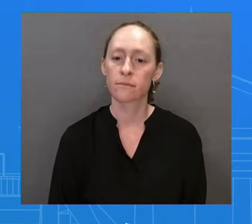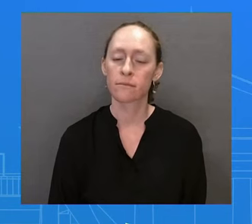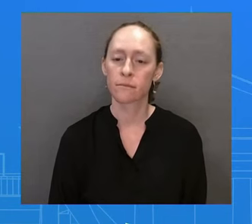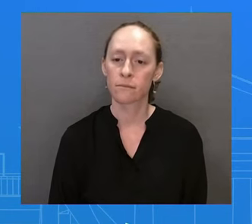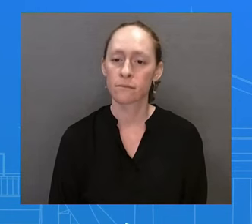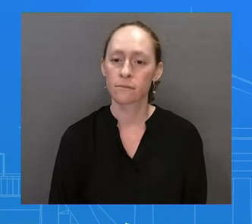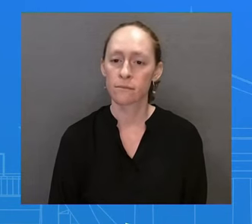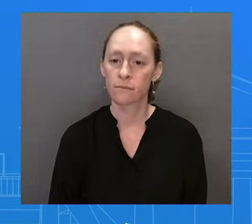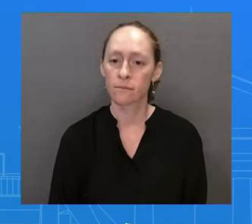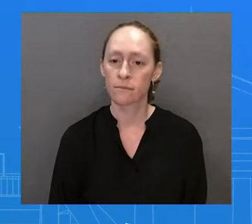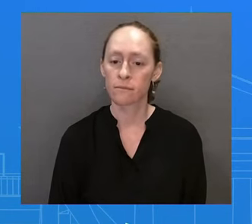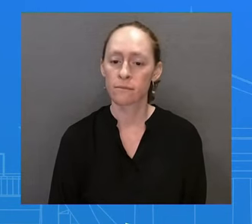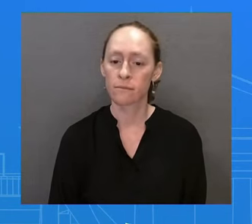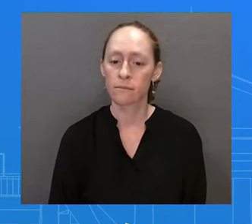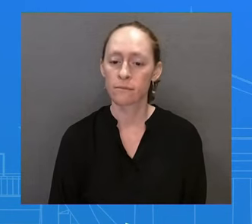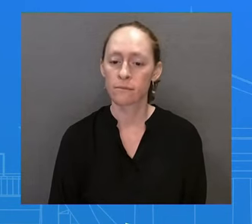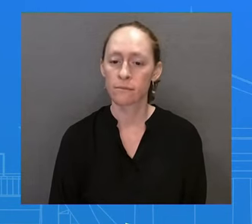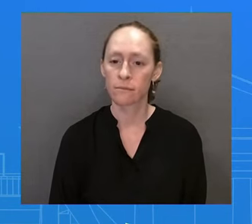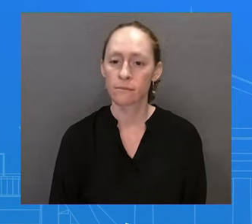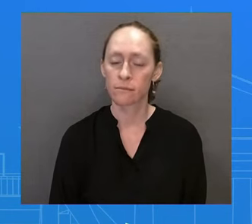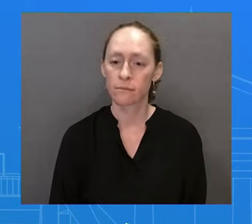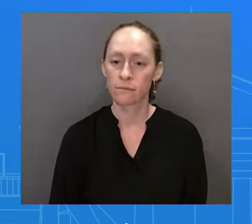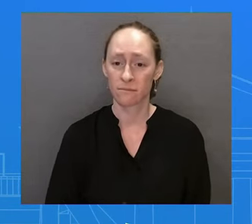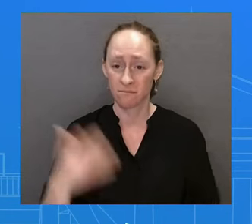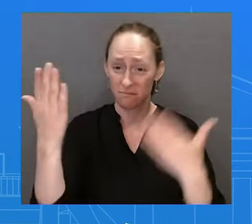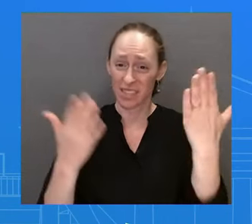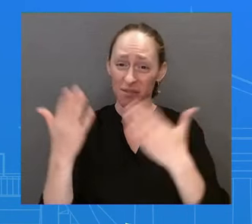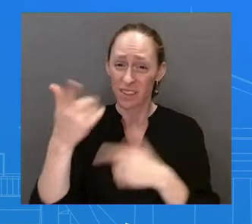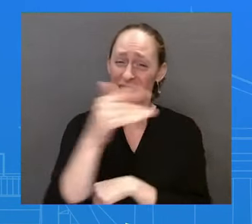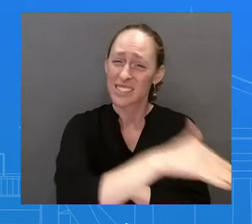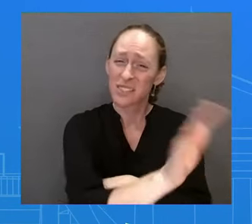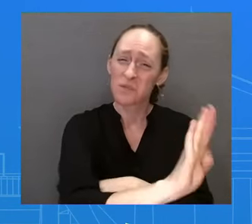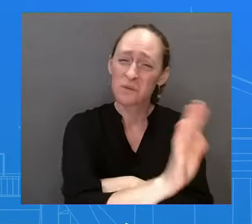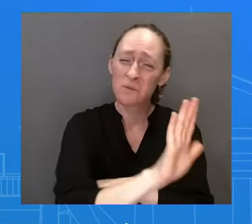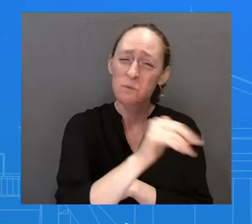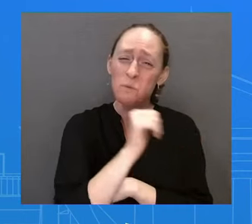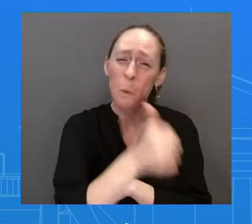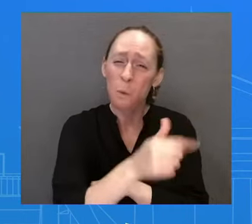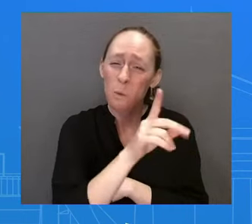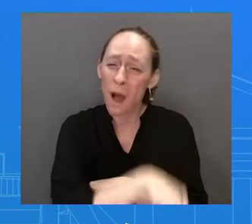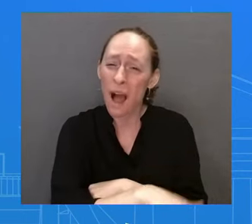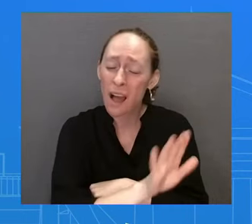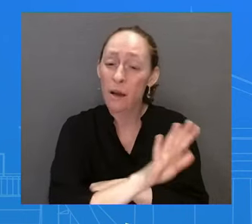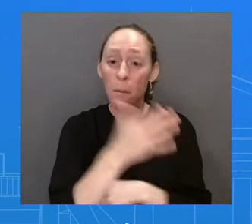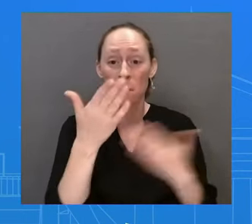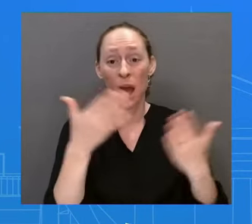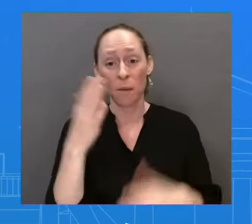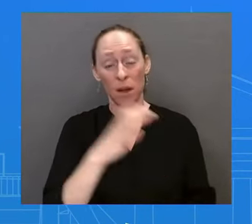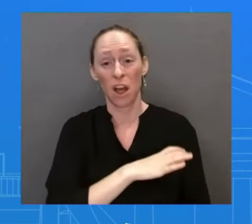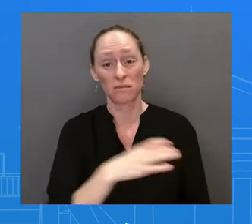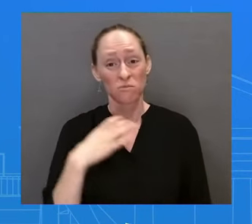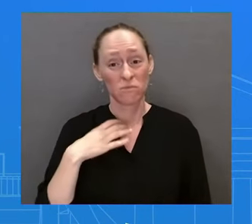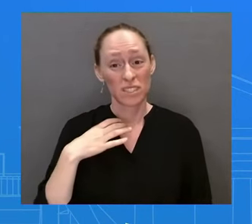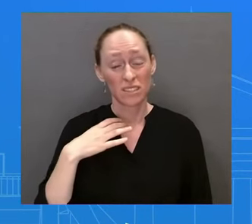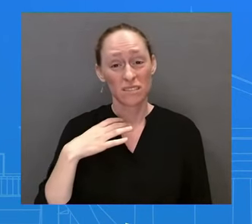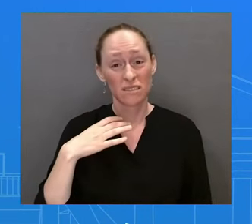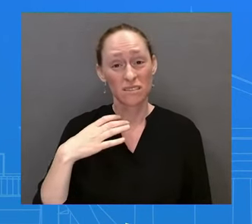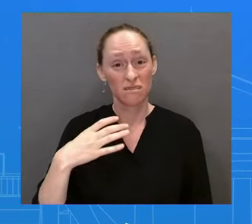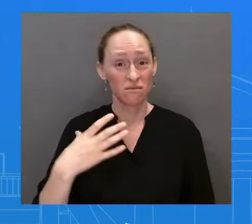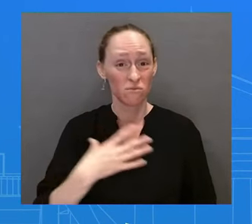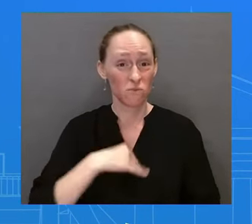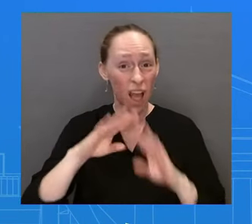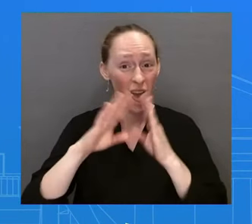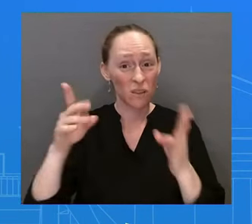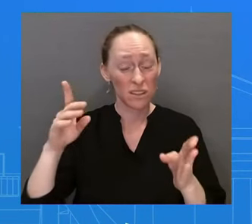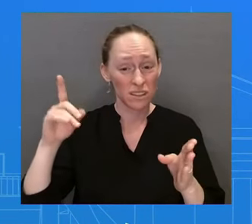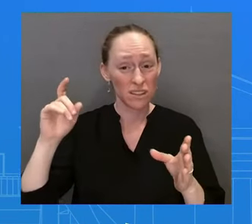of that nature? Suggesting to Congress, perhaps, that be something it would consider? Again, nothing's changed on our policy on settlements, and let's not get ahead of